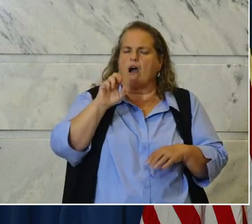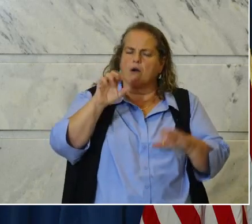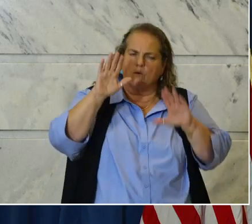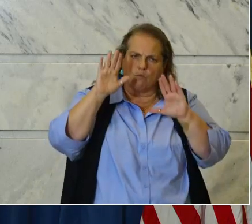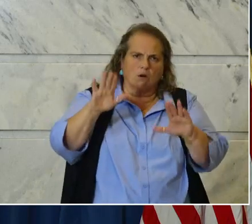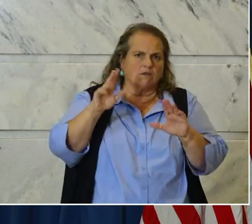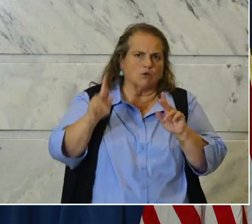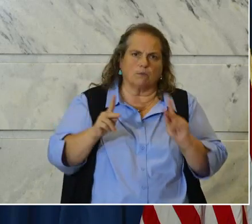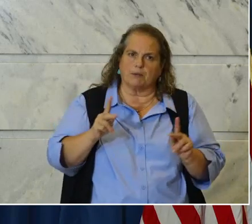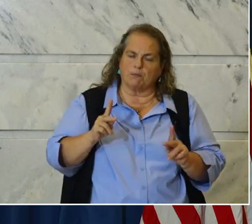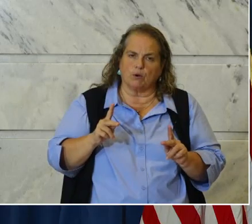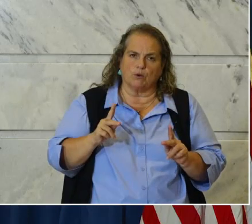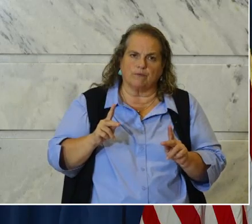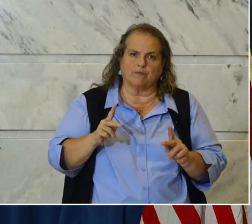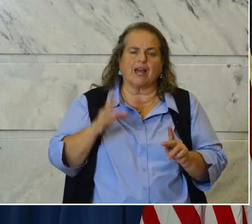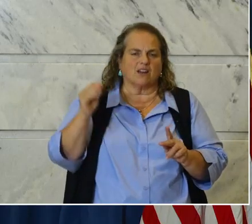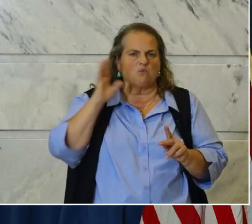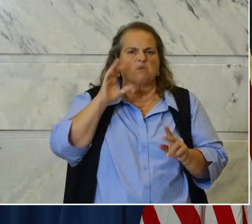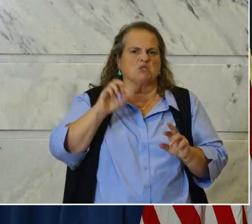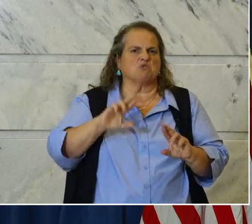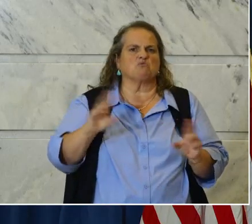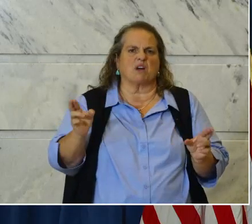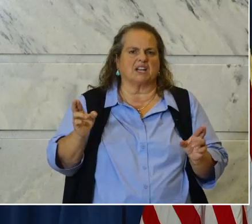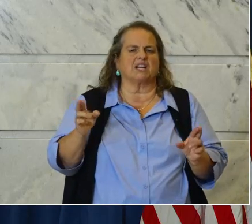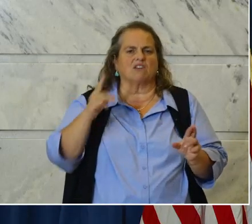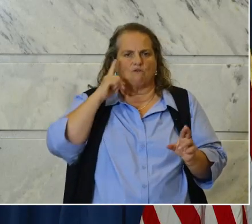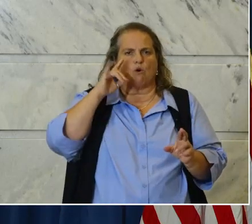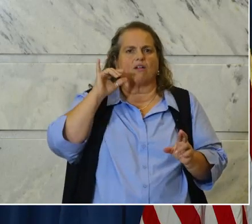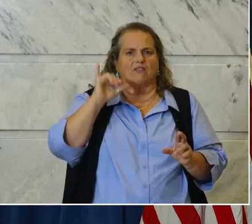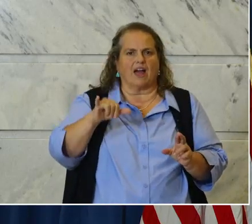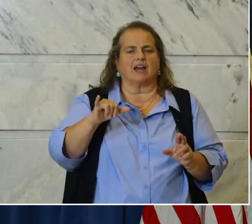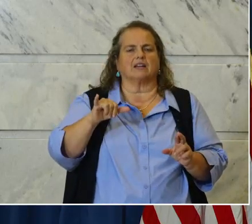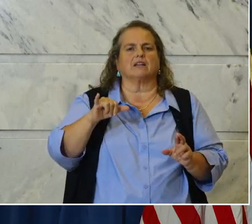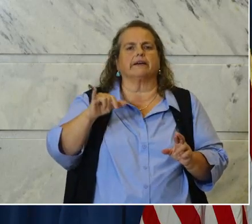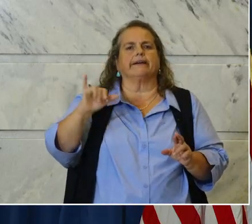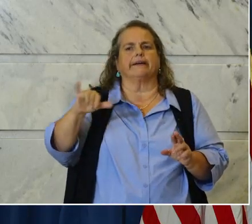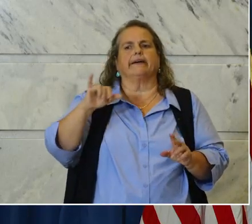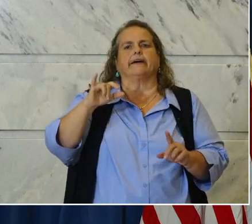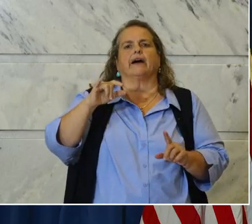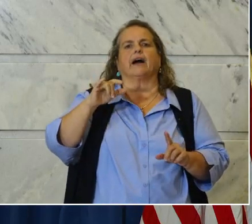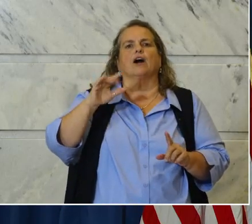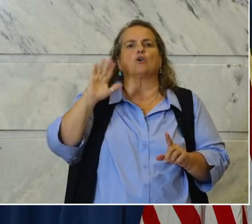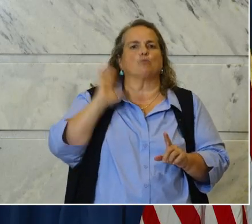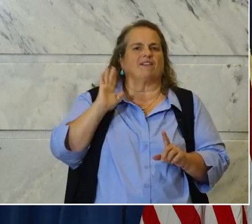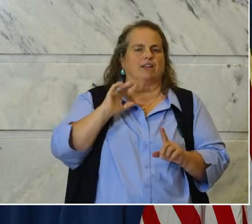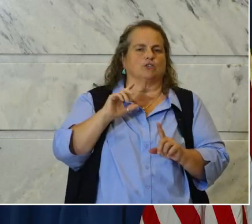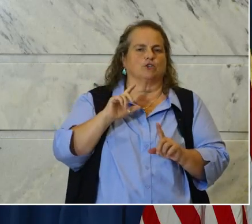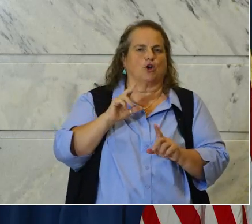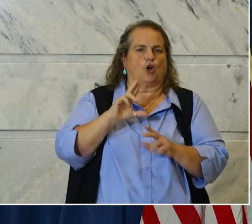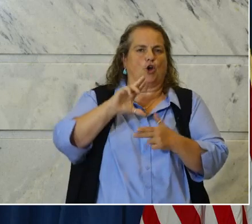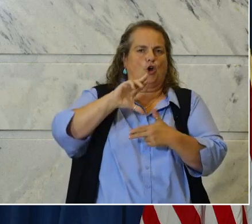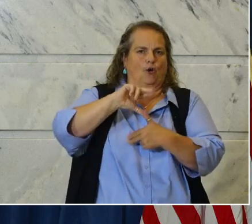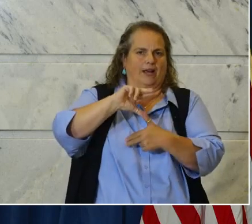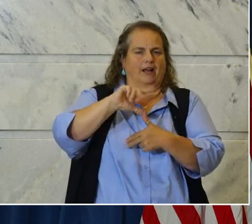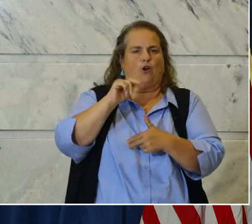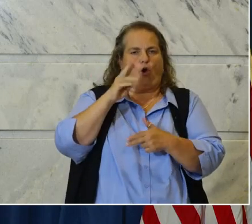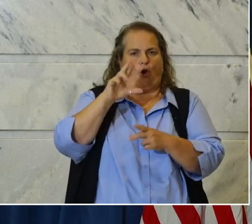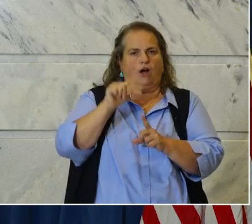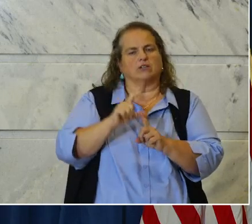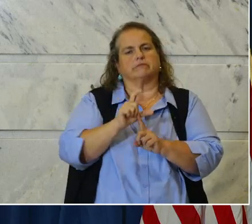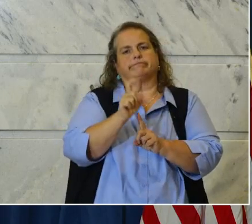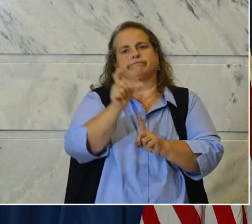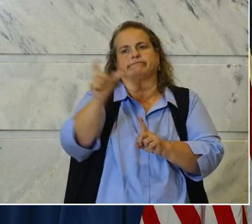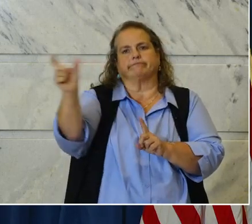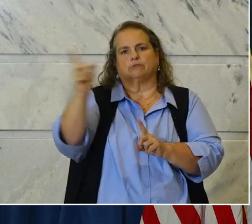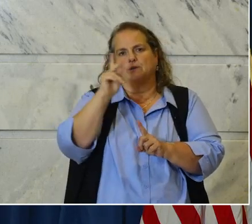be ready for, it won't be a hurricane, we'll be ready for the remnants of Laura. All right, Lawrence.